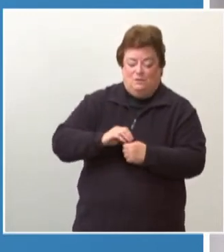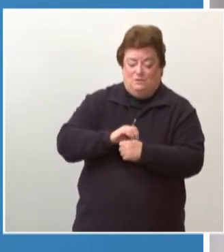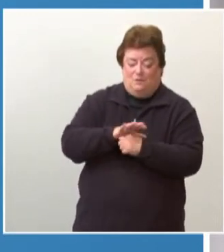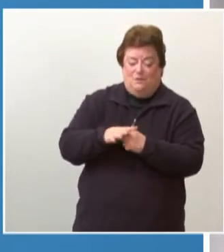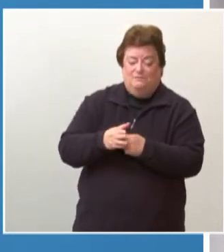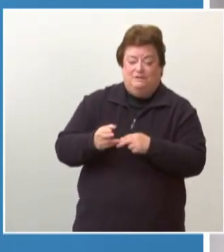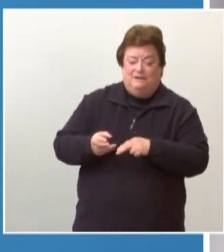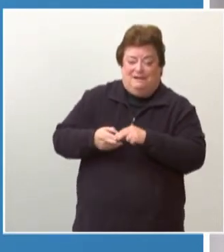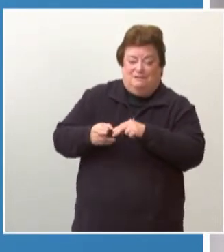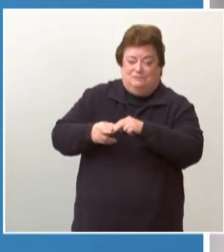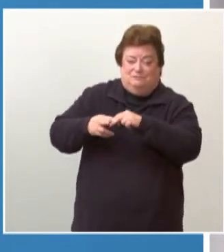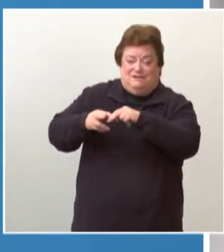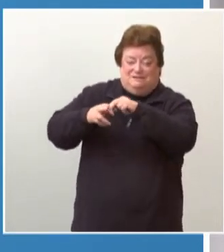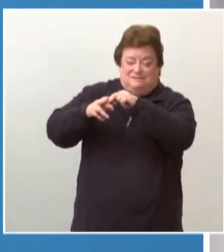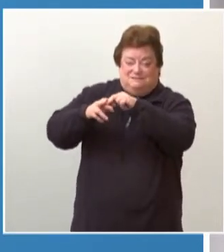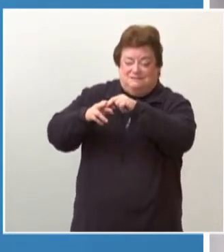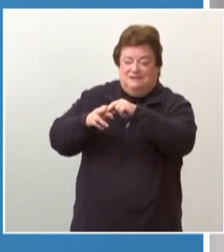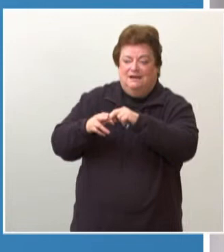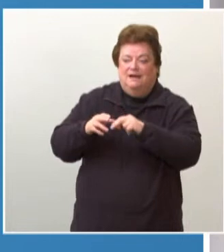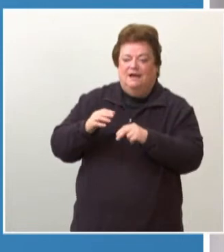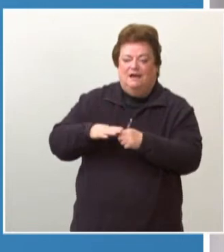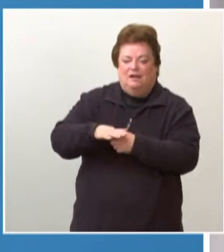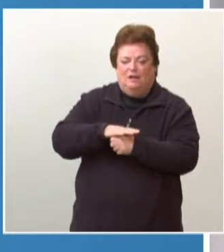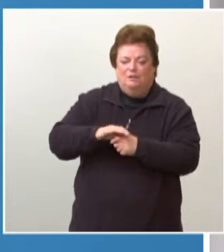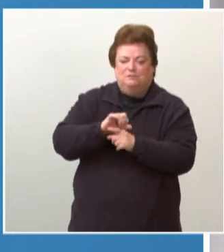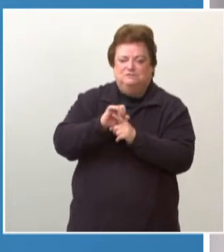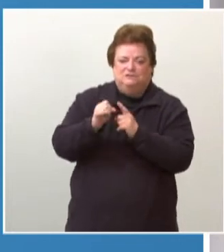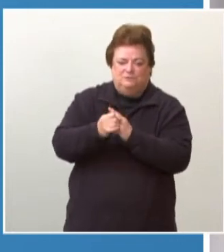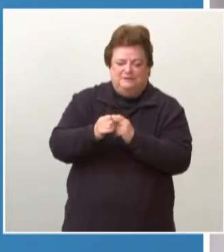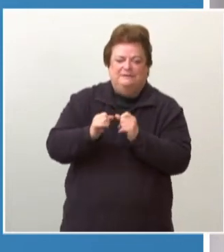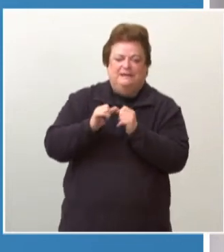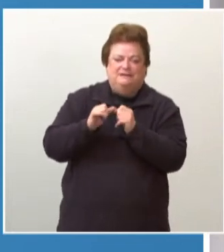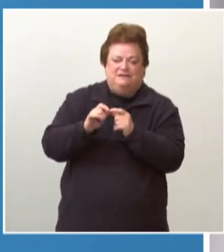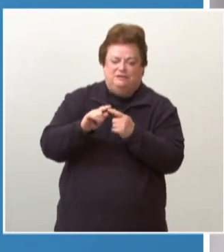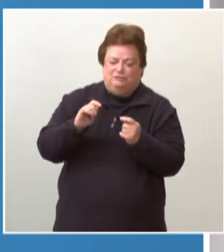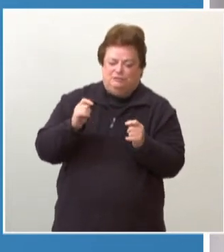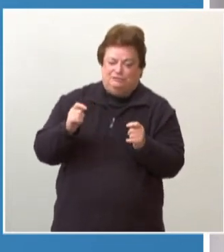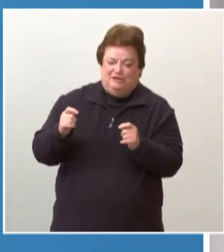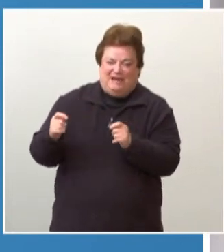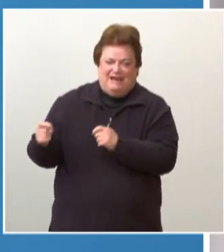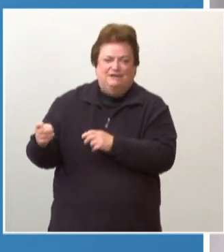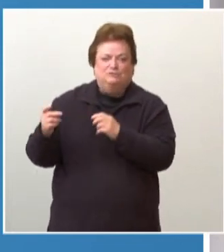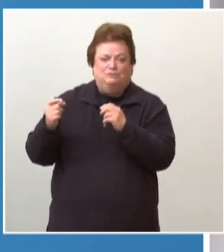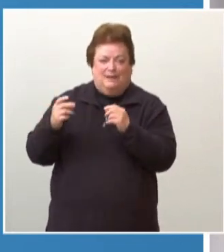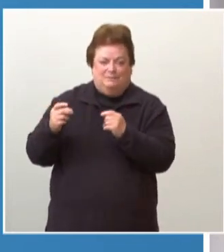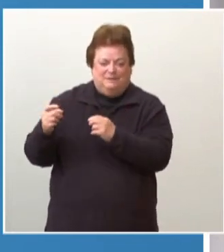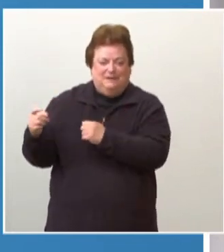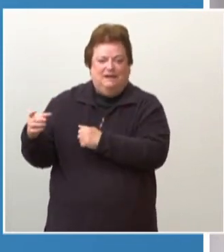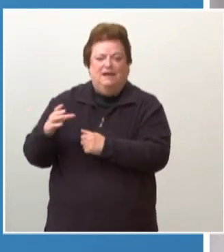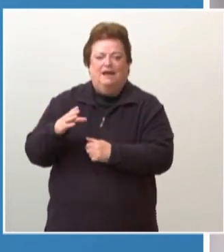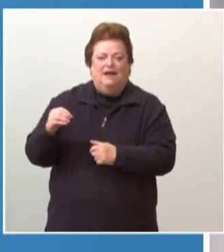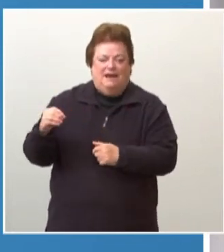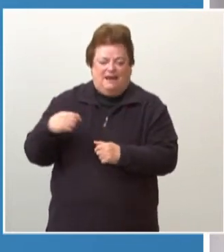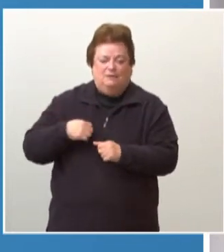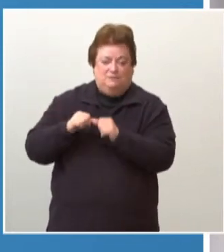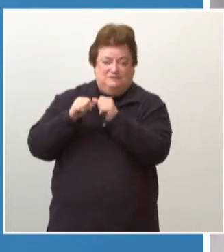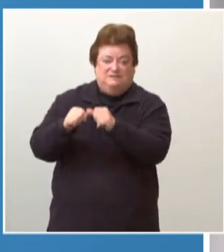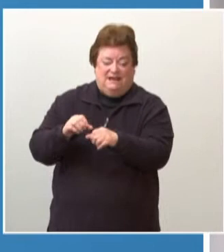increasing dramatically, our local situation continues to change rapidly, and our risk dial will remain in